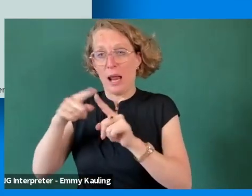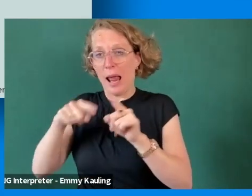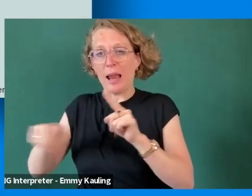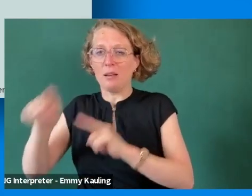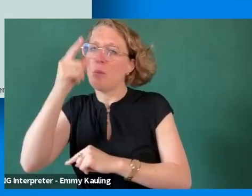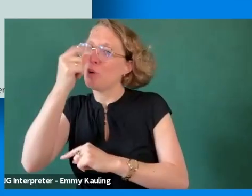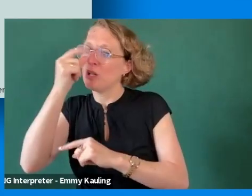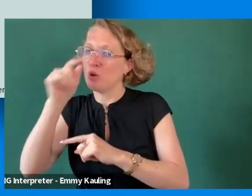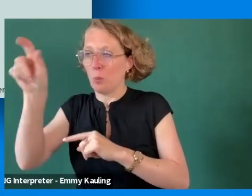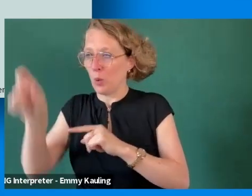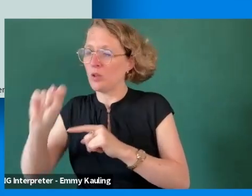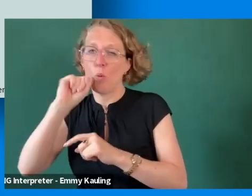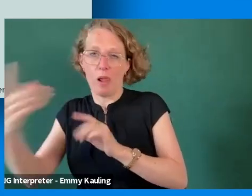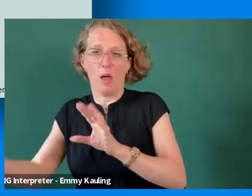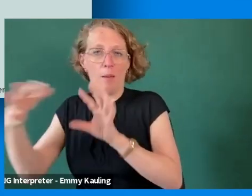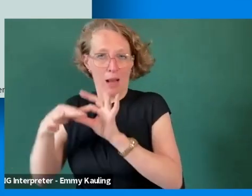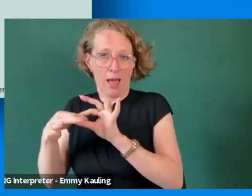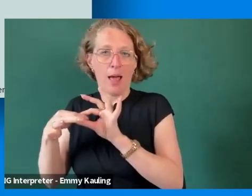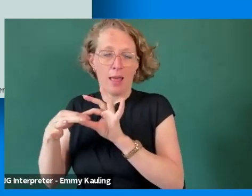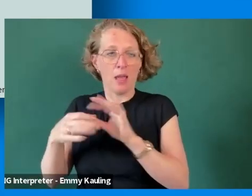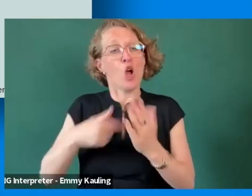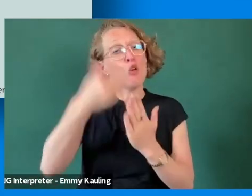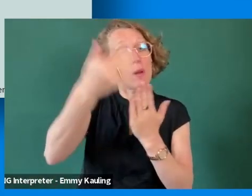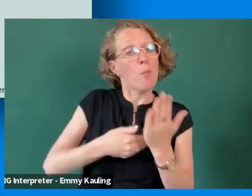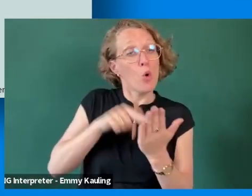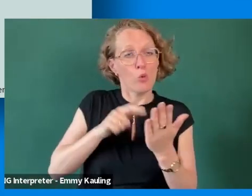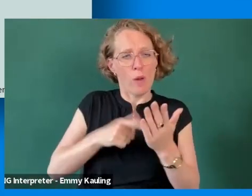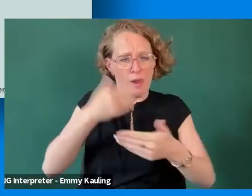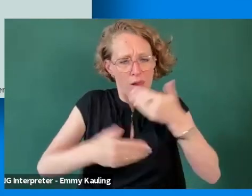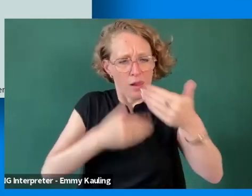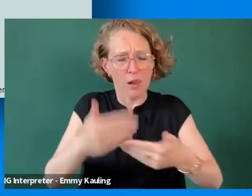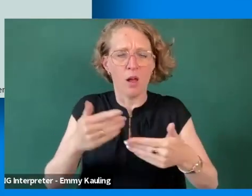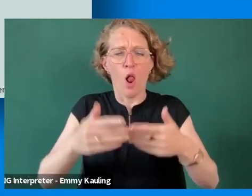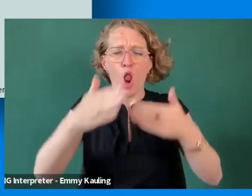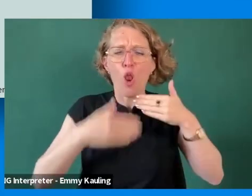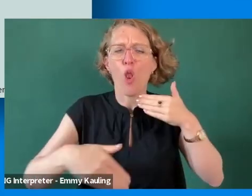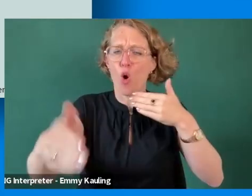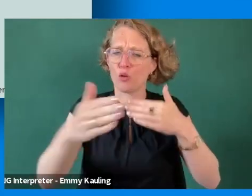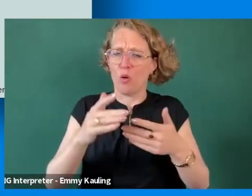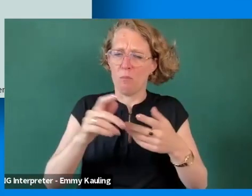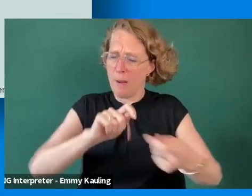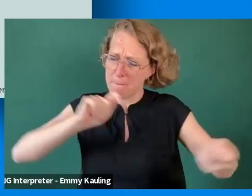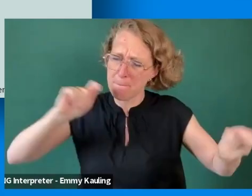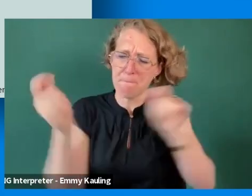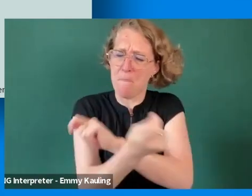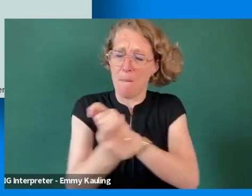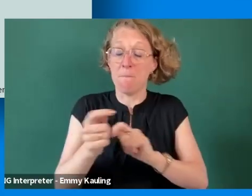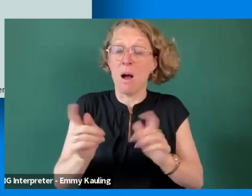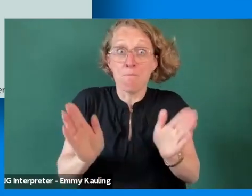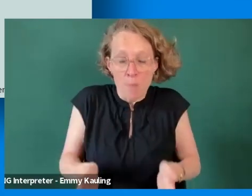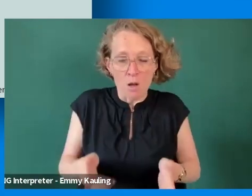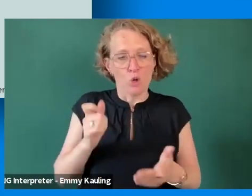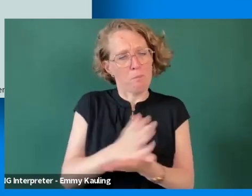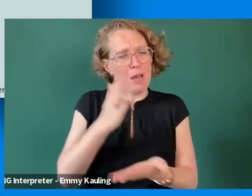potential applicant. And the report will discuss what long-term fundamental changes to practice and processes are needed to ensure